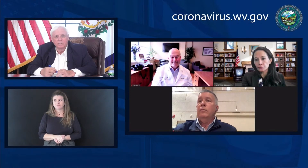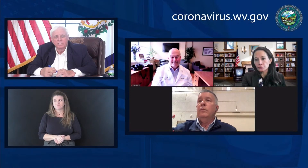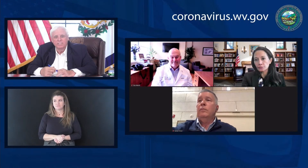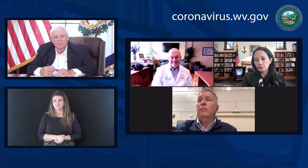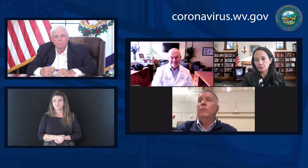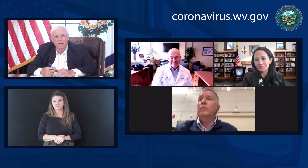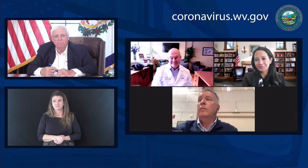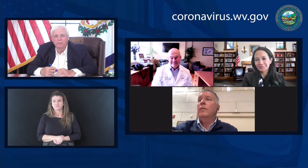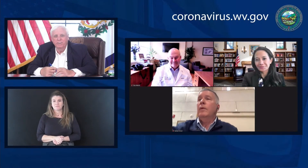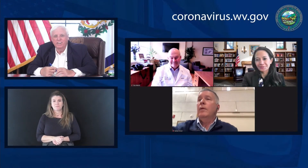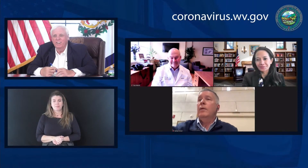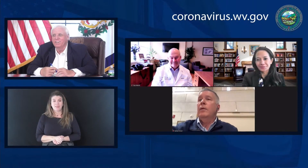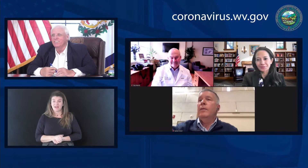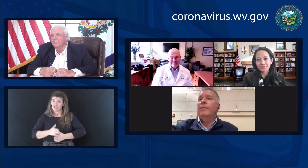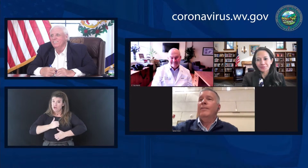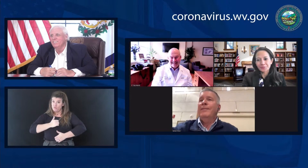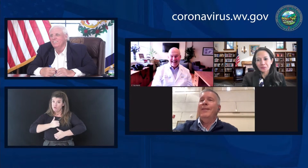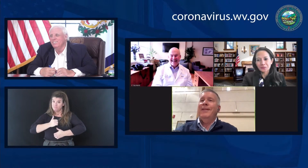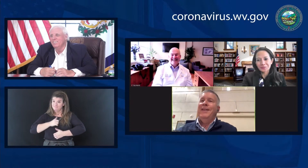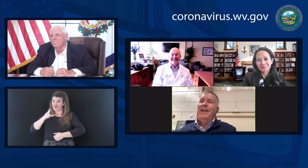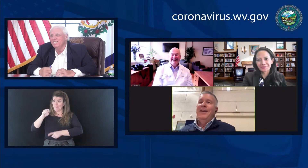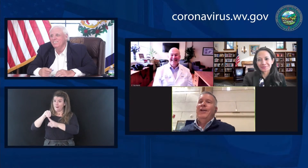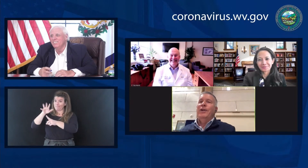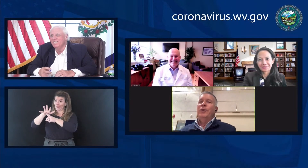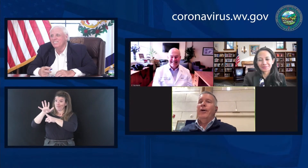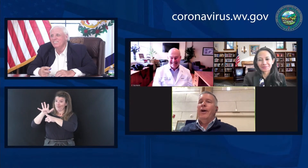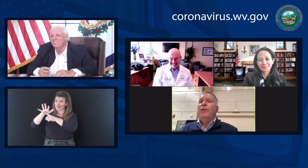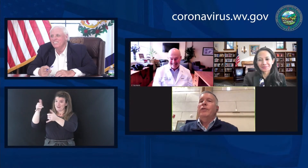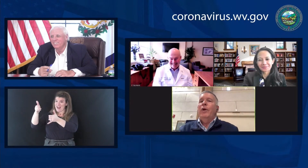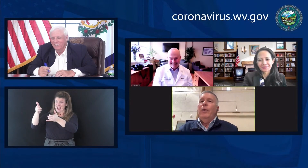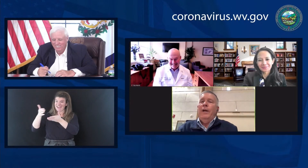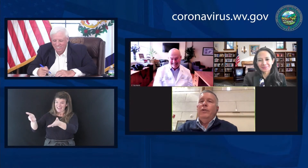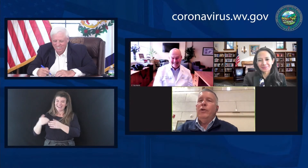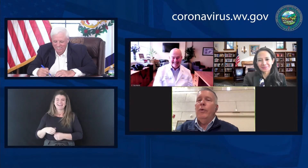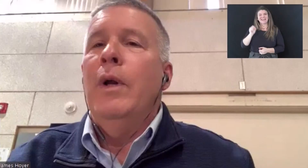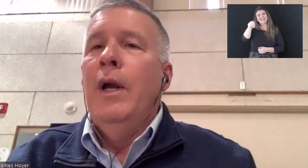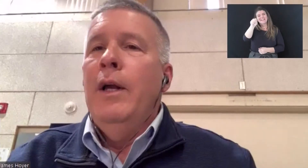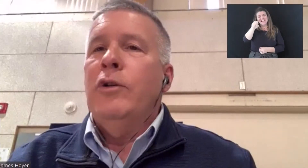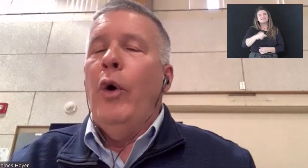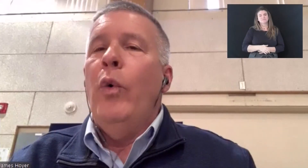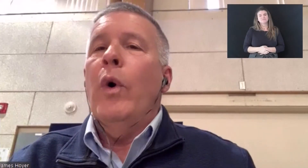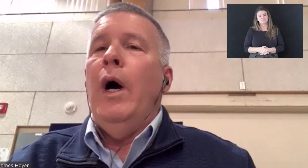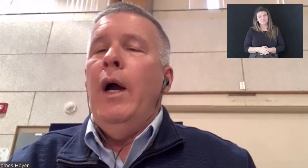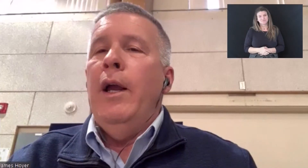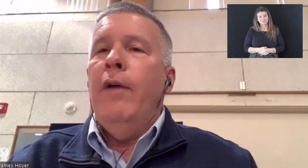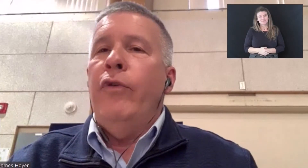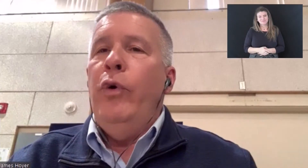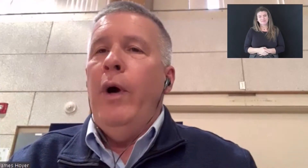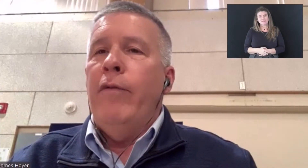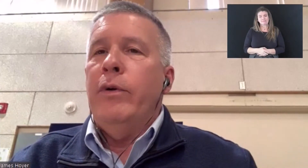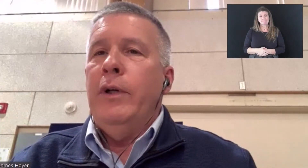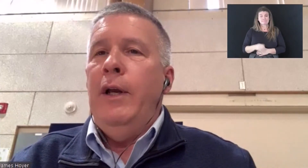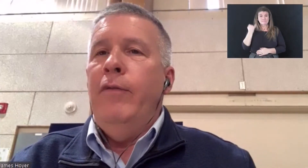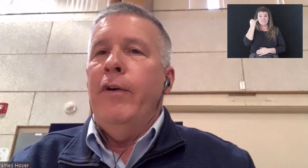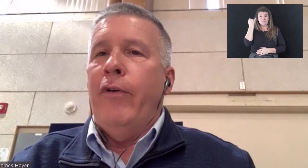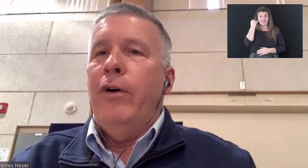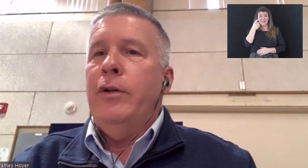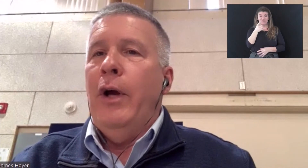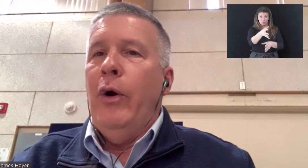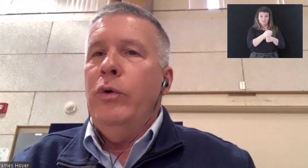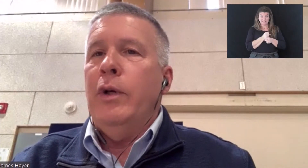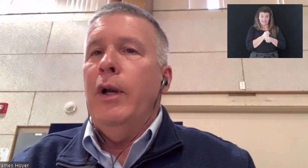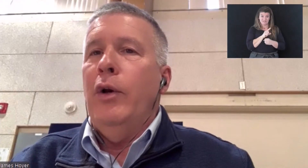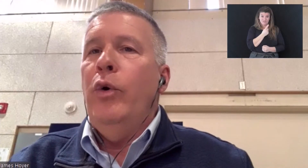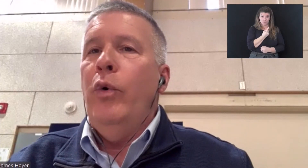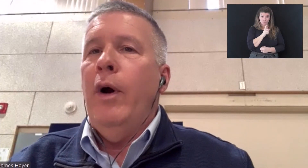General, you're popular today. Yes, sir, Governor. So yeah, June. So if you have received a